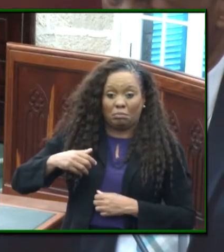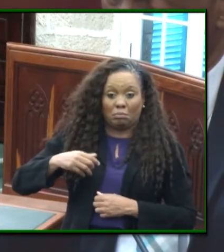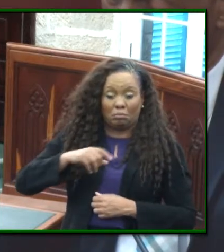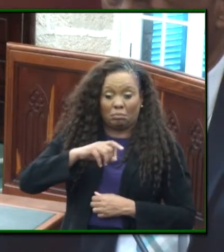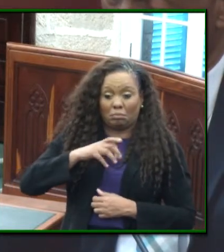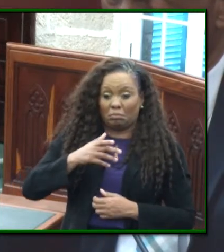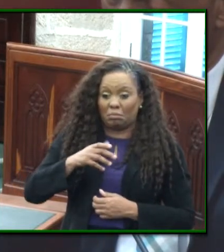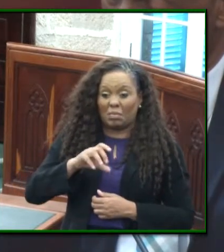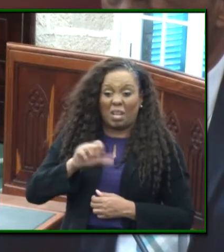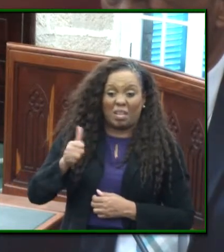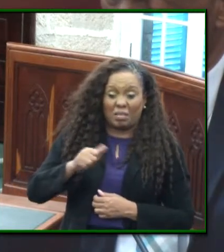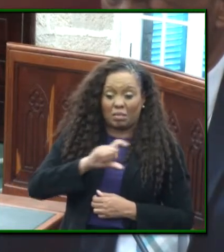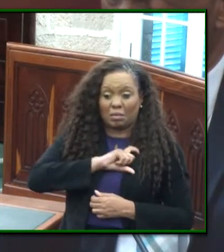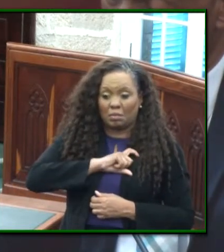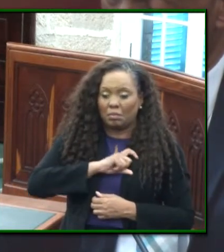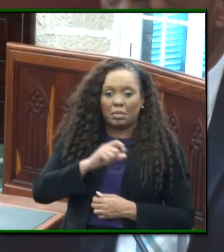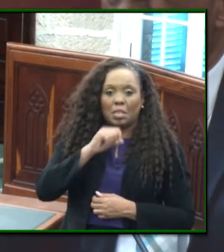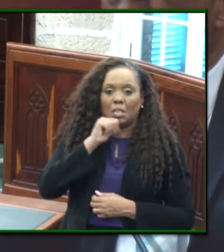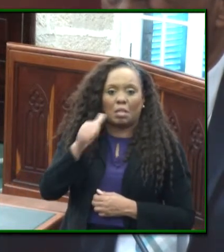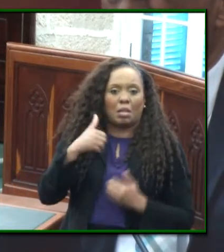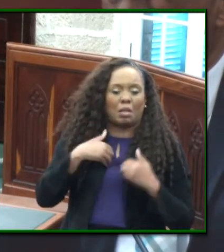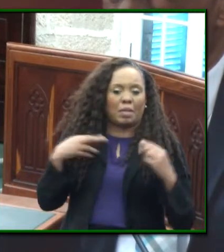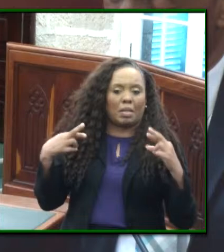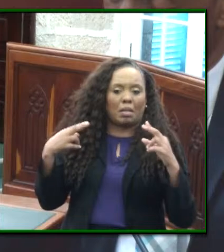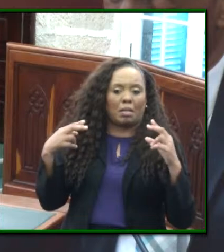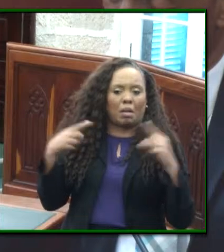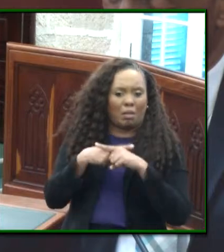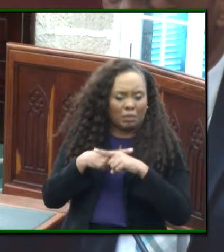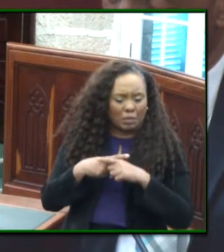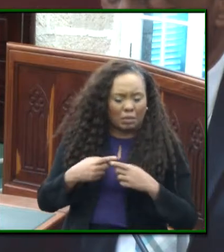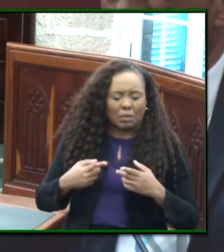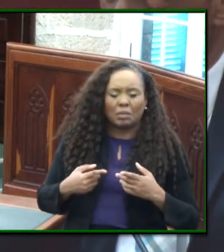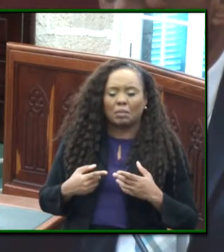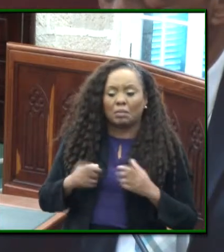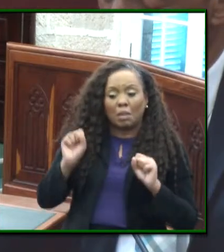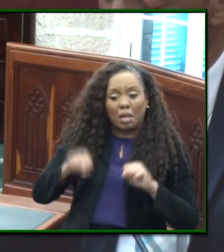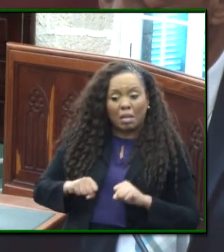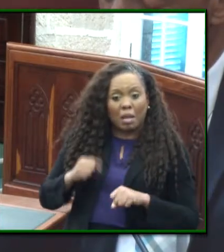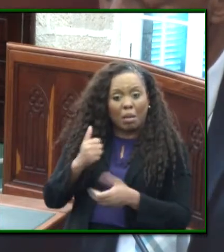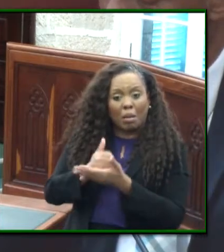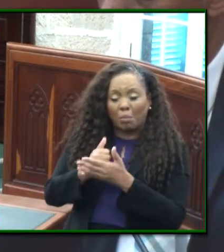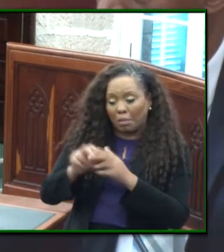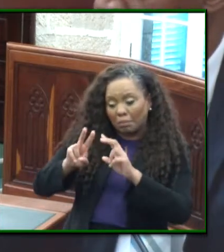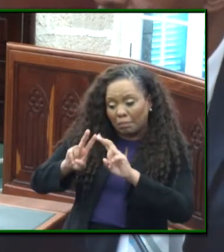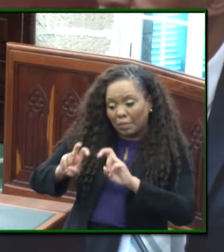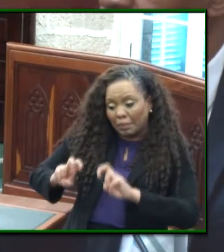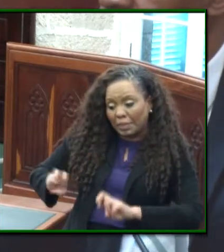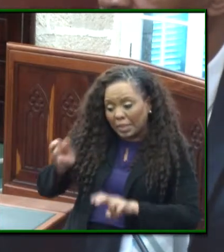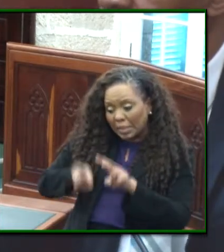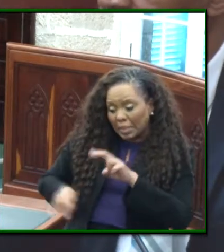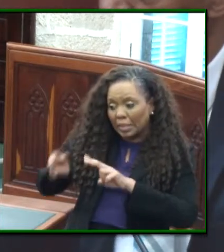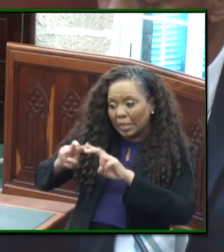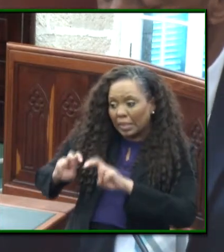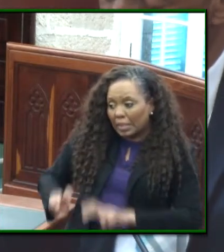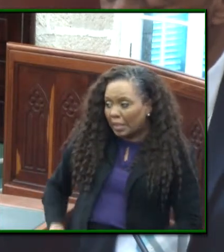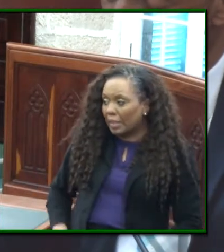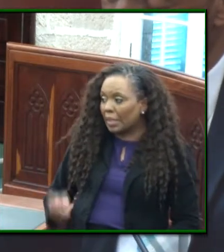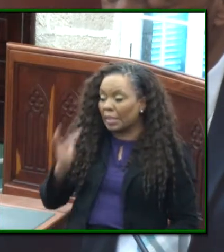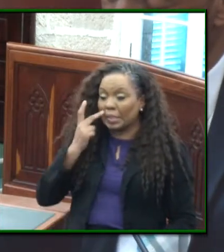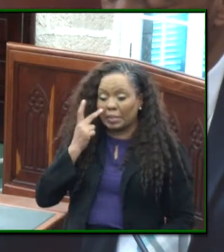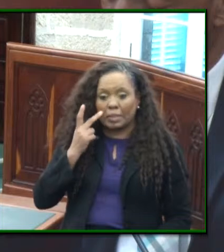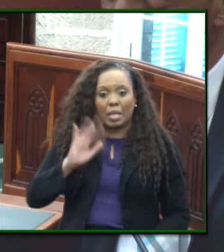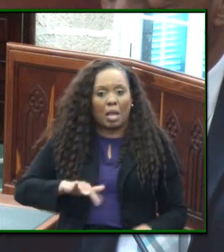conflict, so that the investigative process can move ahead a lot faster. And you'll see that that provision is